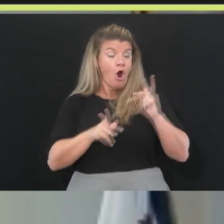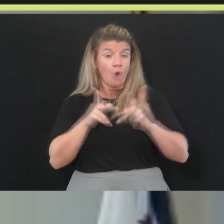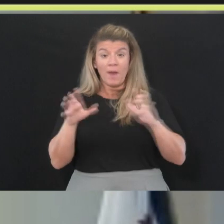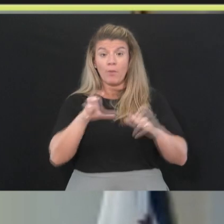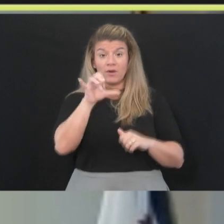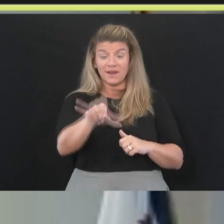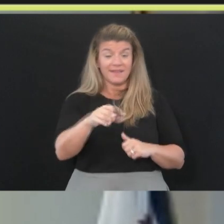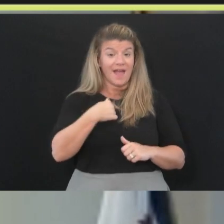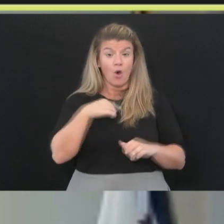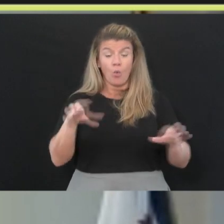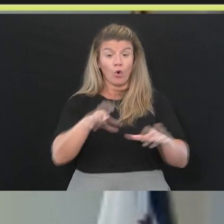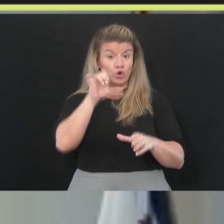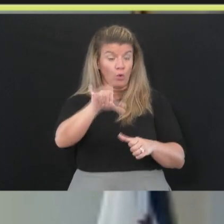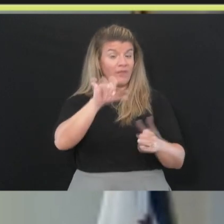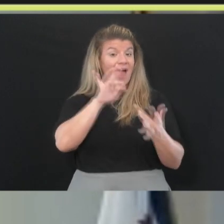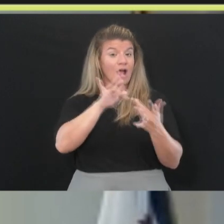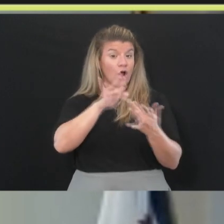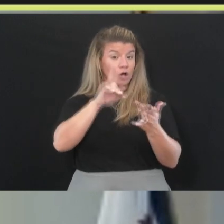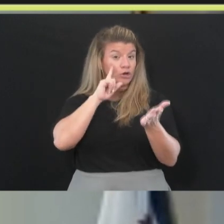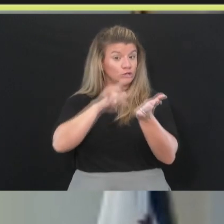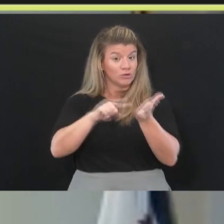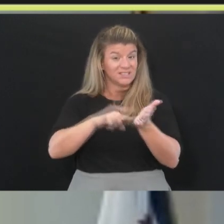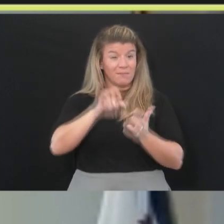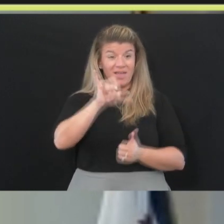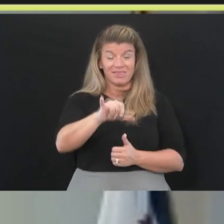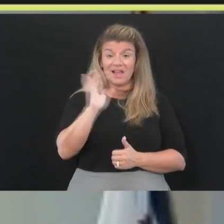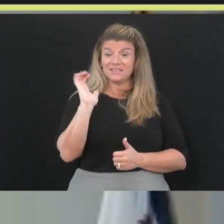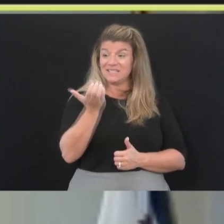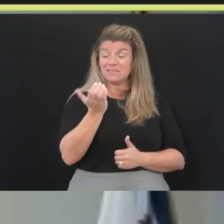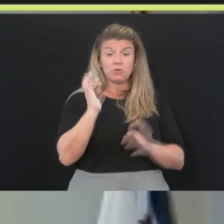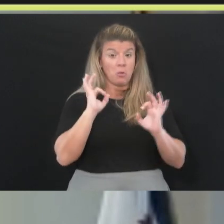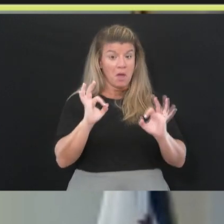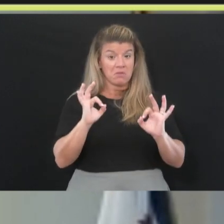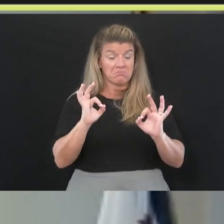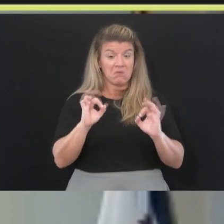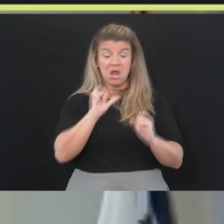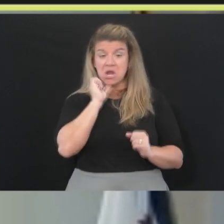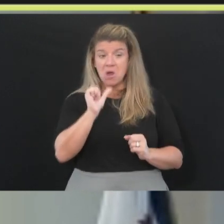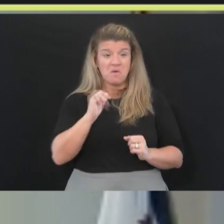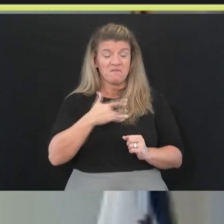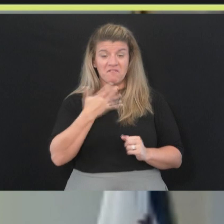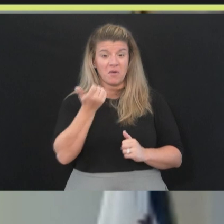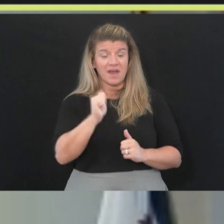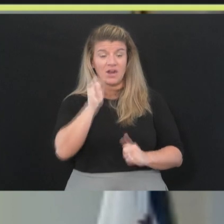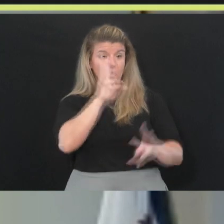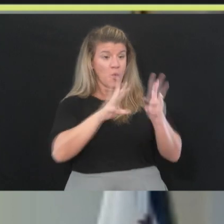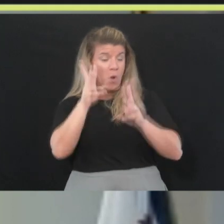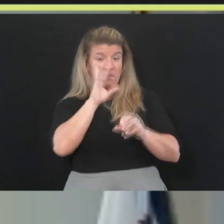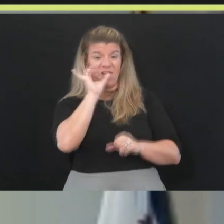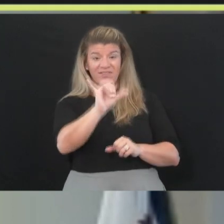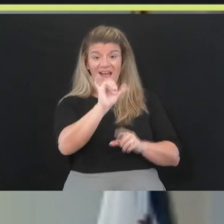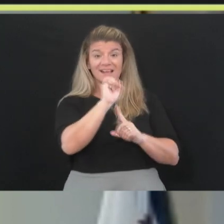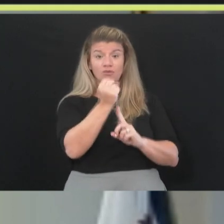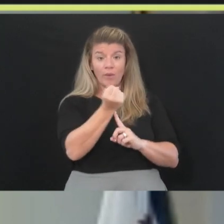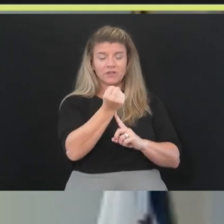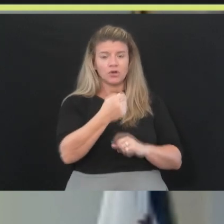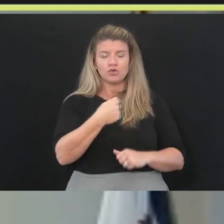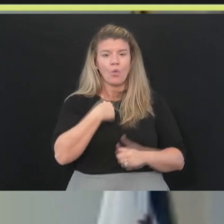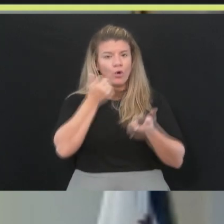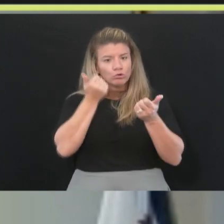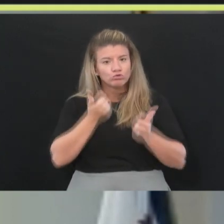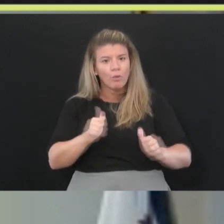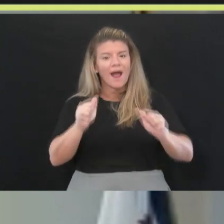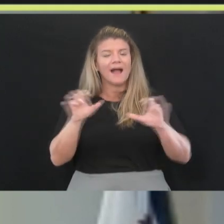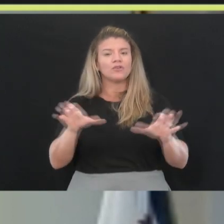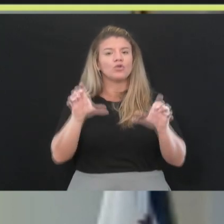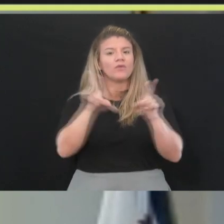are doing that contact tracing, but that seems to be going well. There didn't seem to be any concerns with that contact. So we're trying to do the same thing